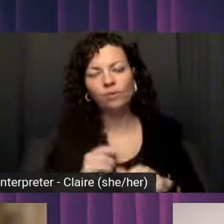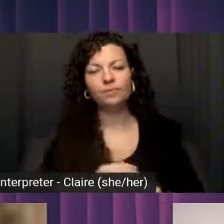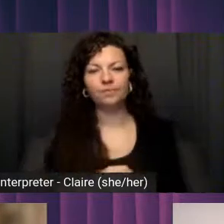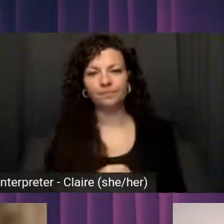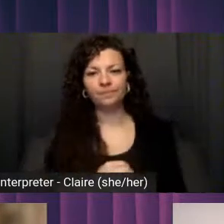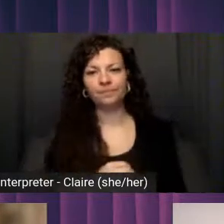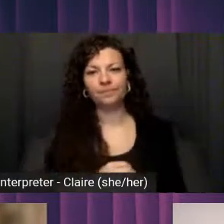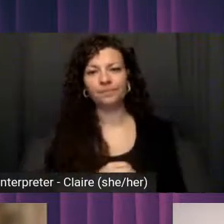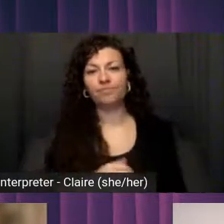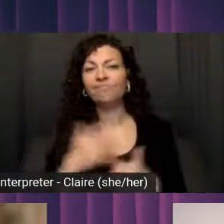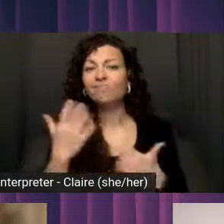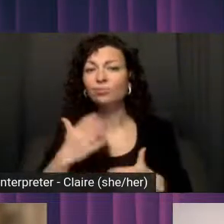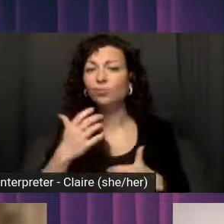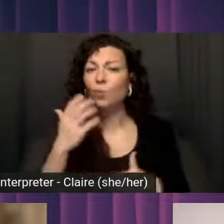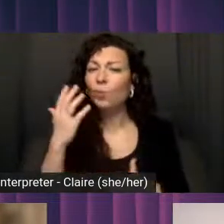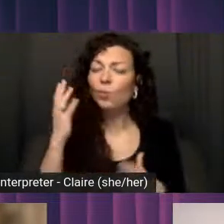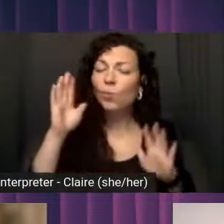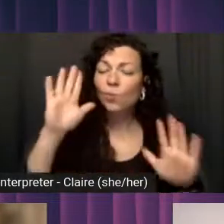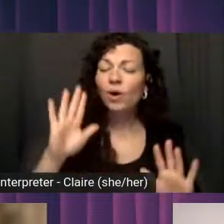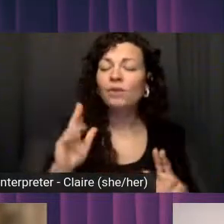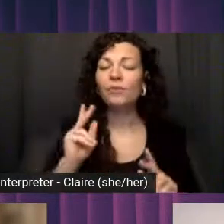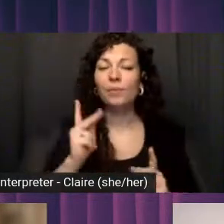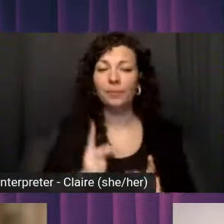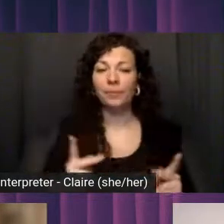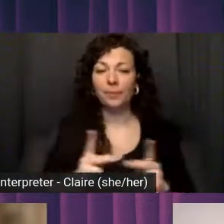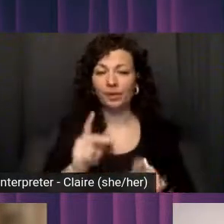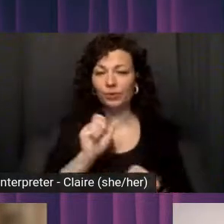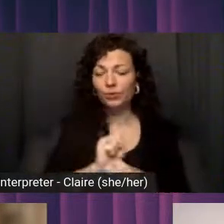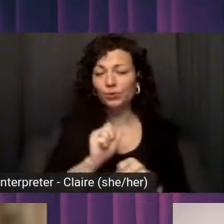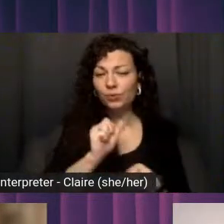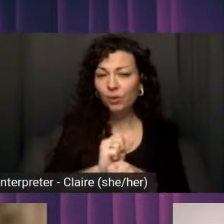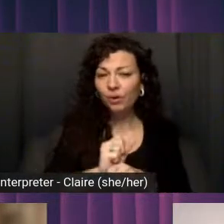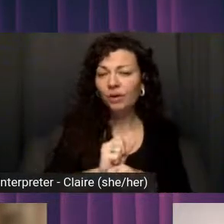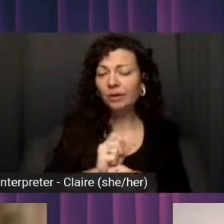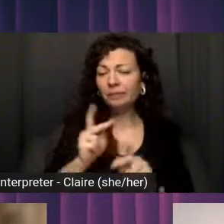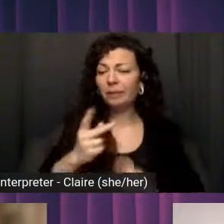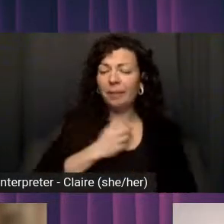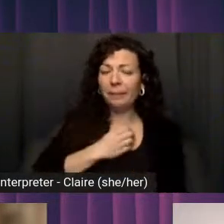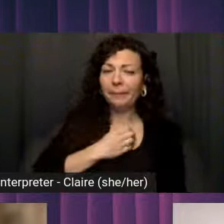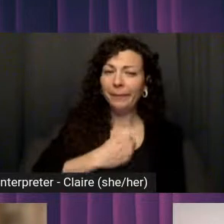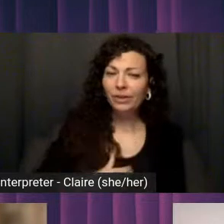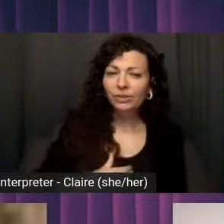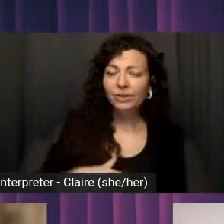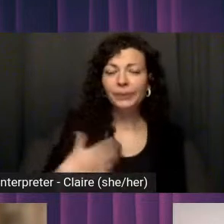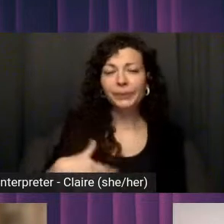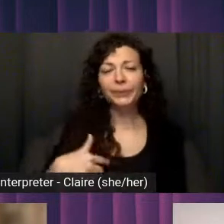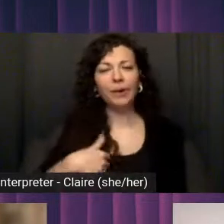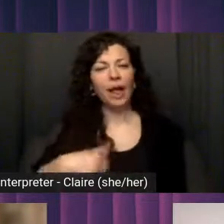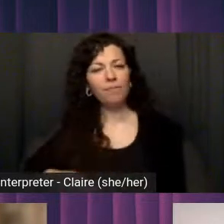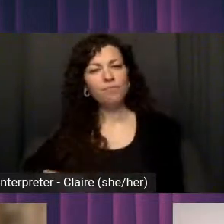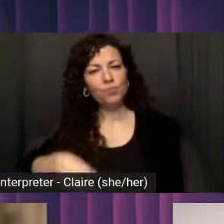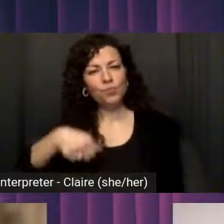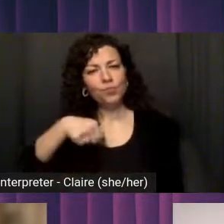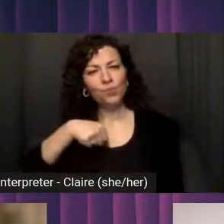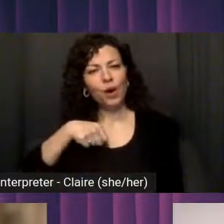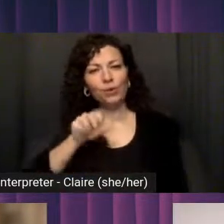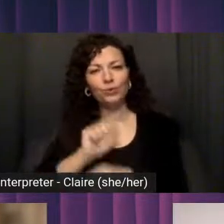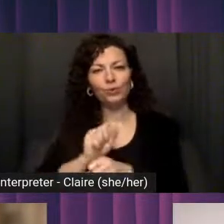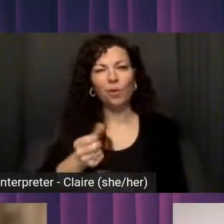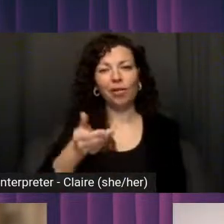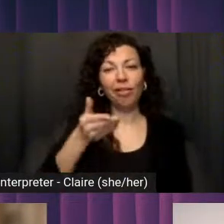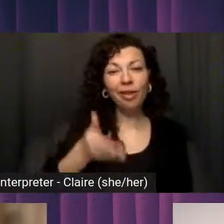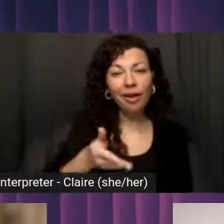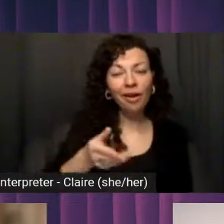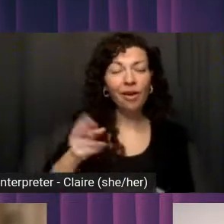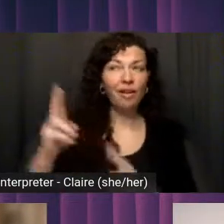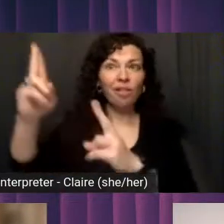about the work, and I'm very, very proud to work there and very honored to have the patients that I get to work with.